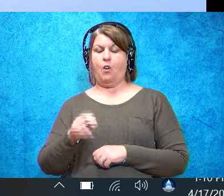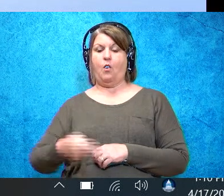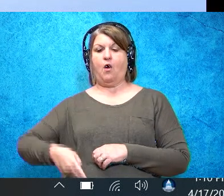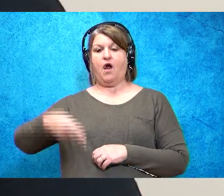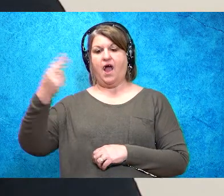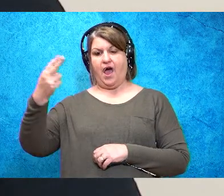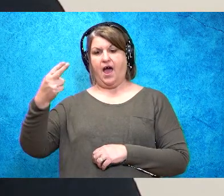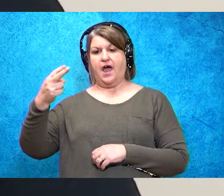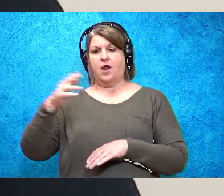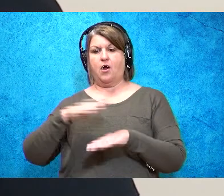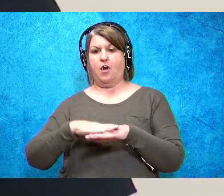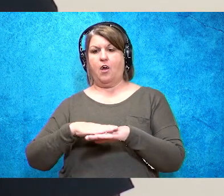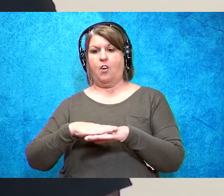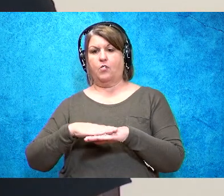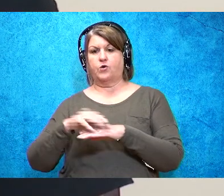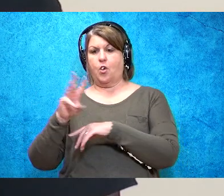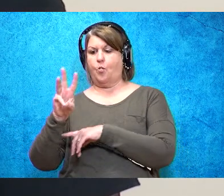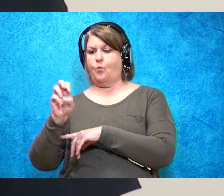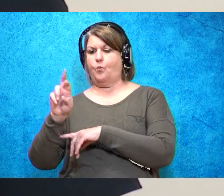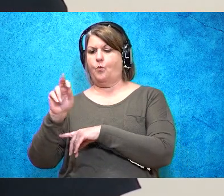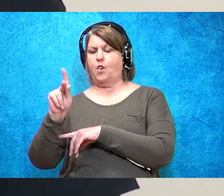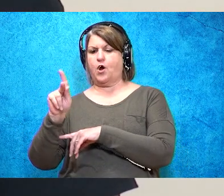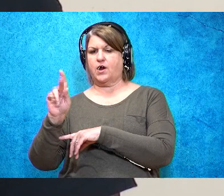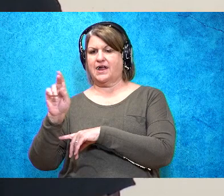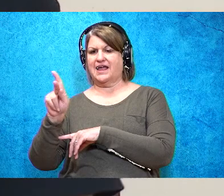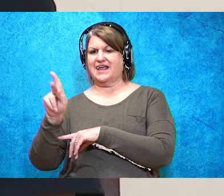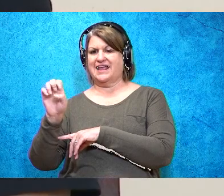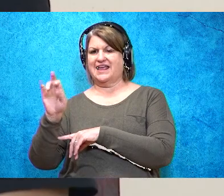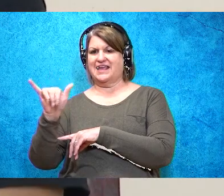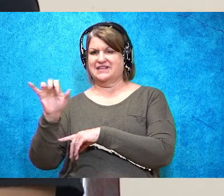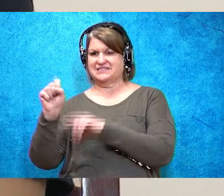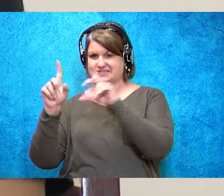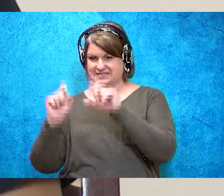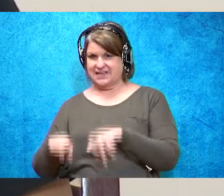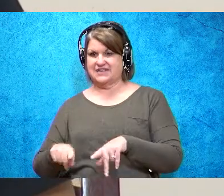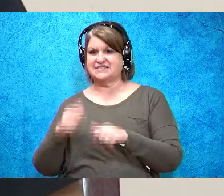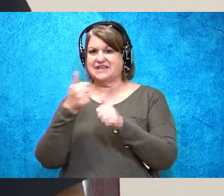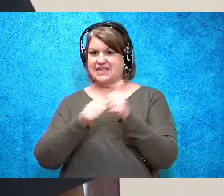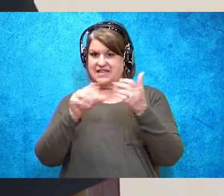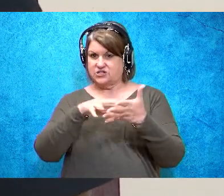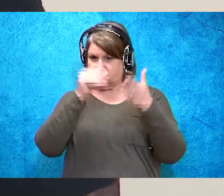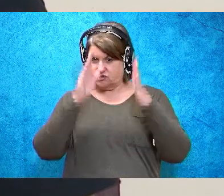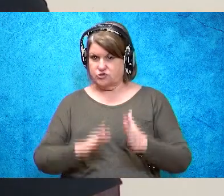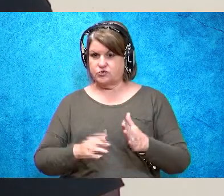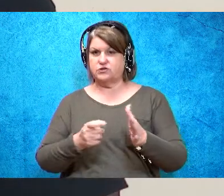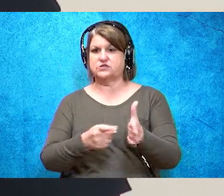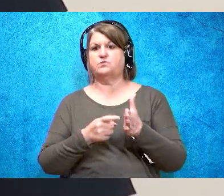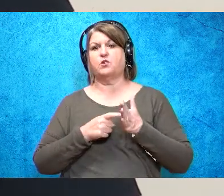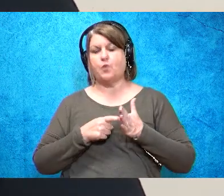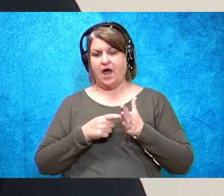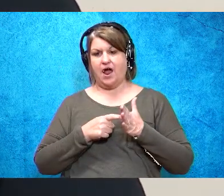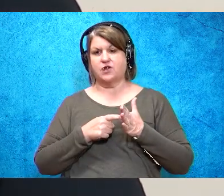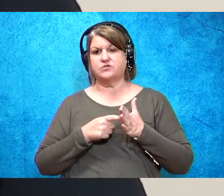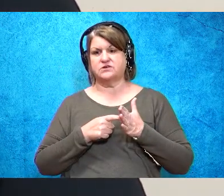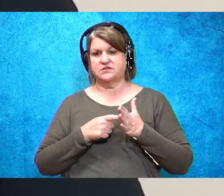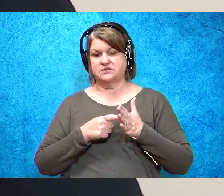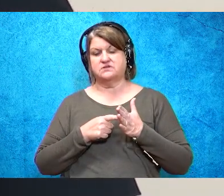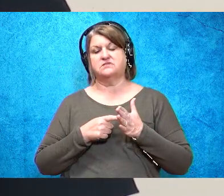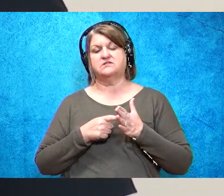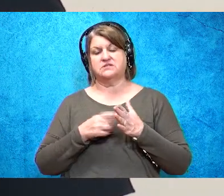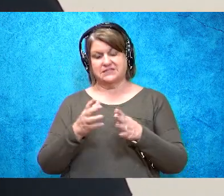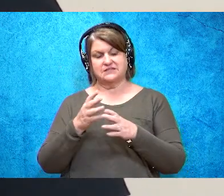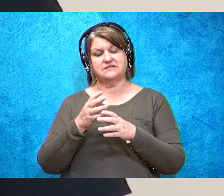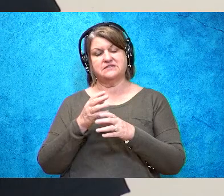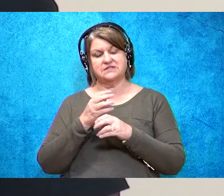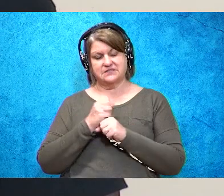Work Keys test. Each senior or each student is required to attain this credential